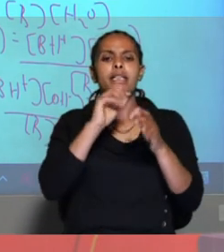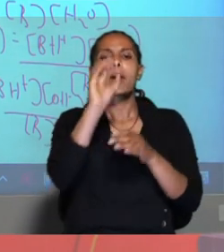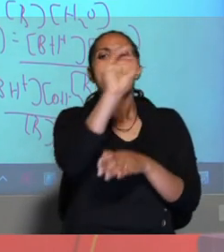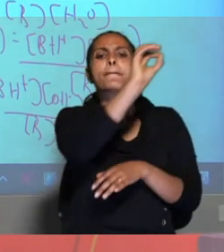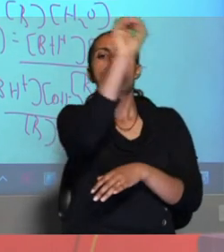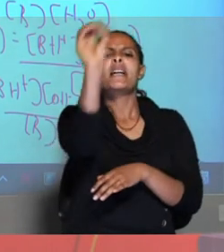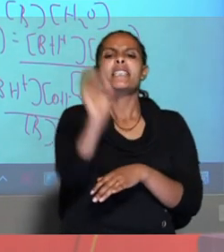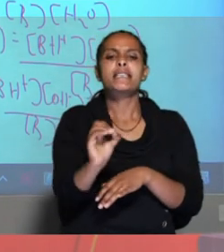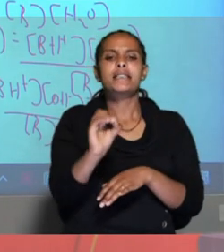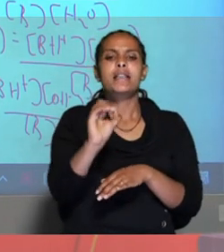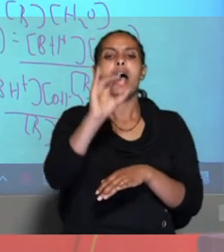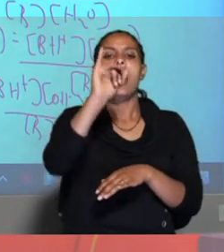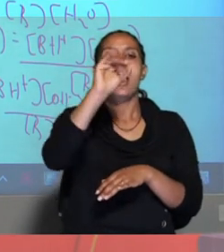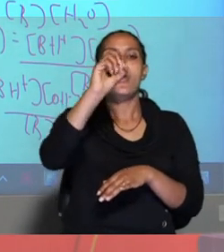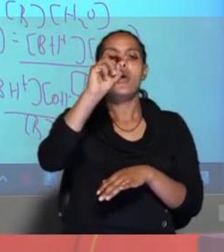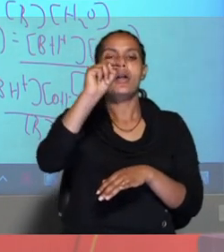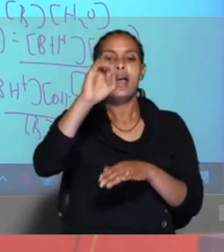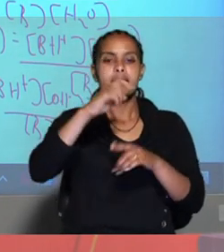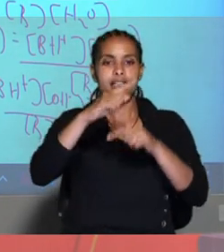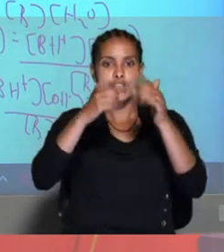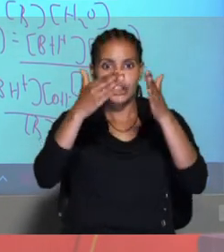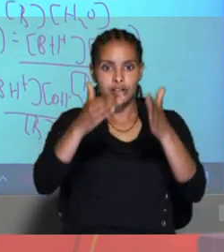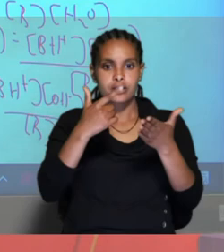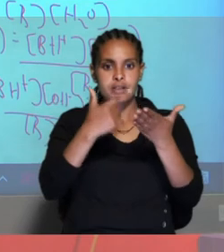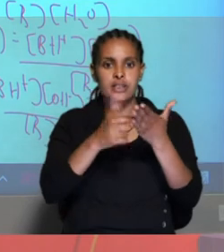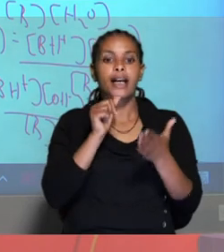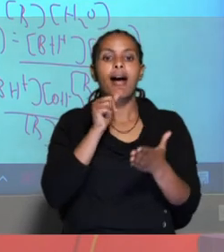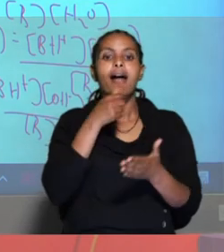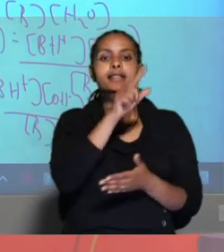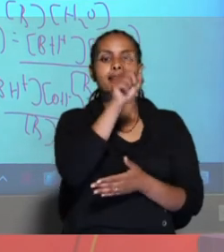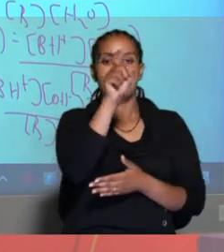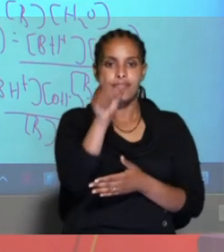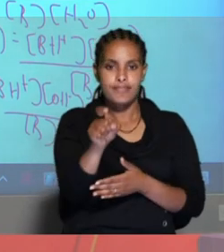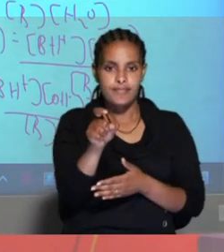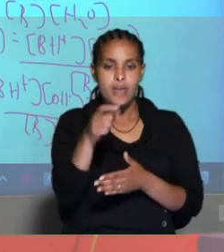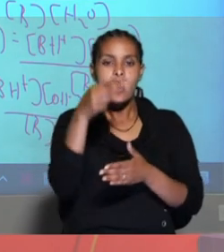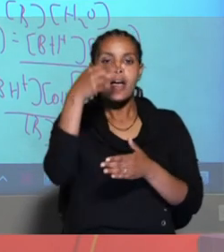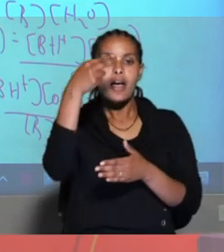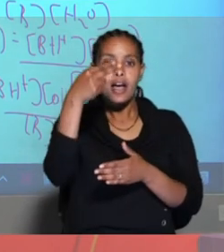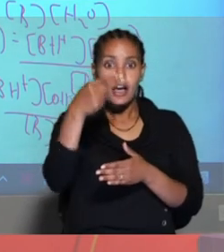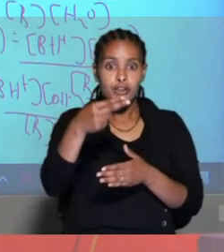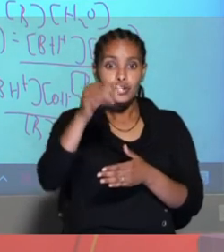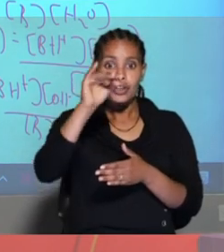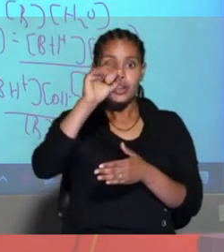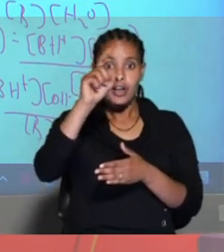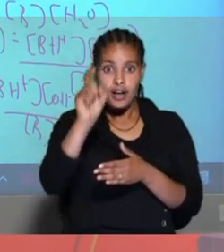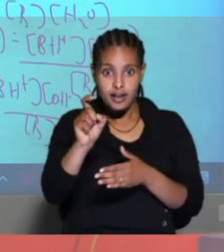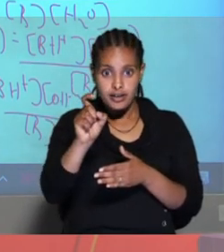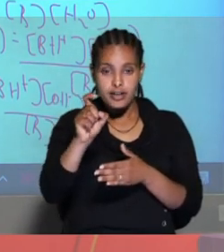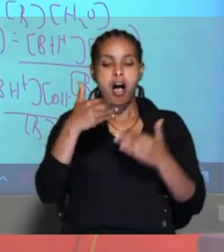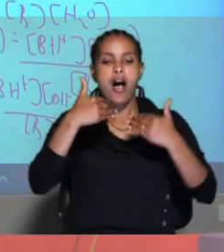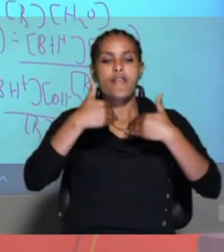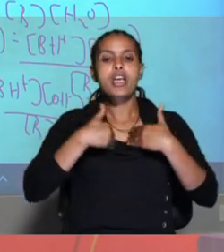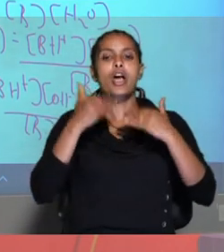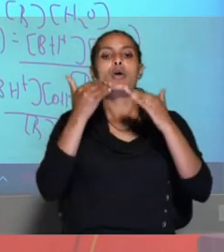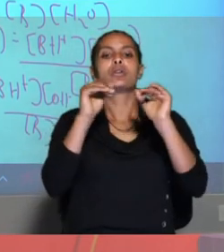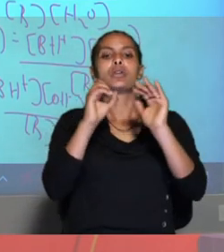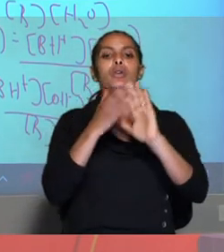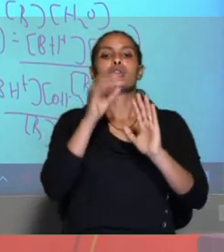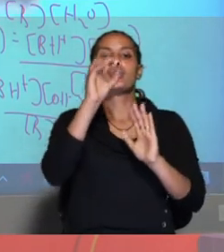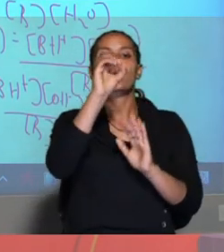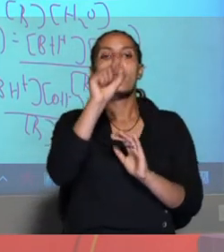percent ionization of this acid? Percent ionization, HX, having a concentration